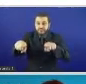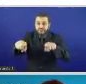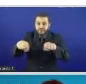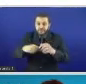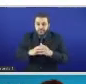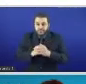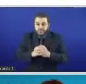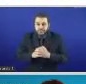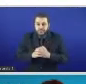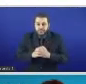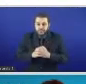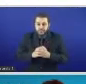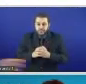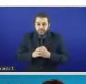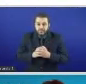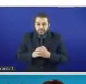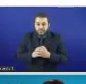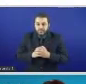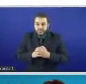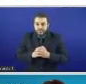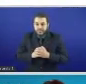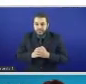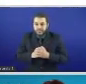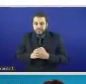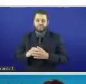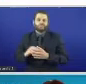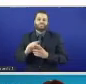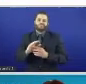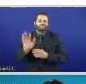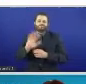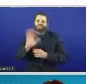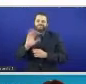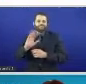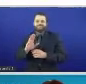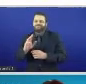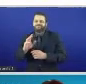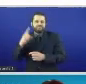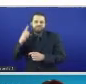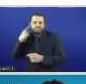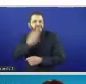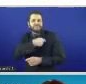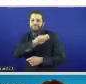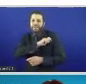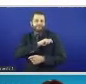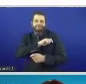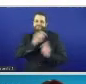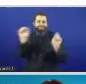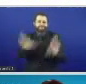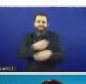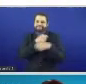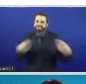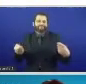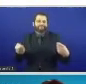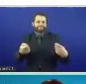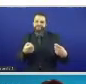change, COVID-19, ongoing economic crisis, where so often it's the feminist and grassroots organizations and movements who are filling